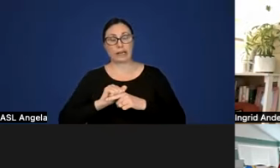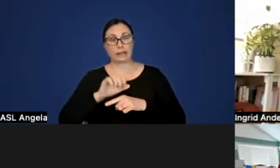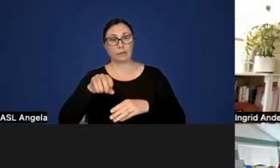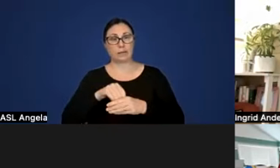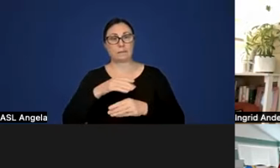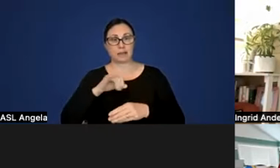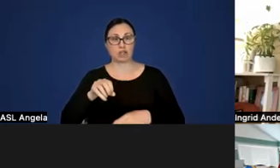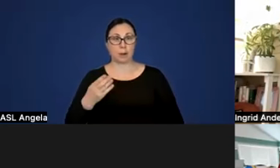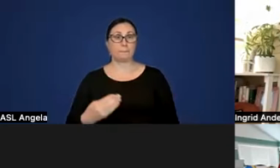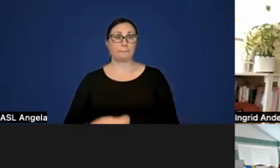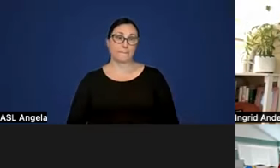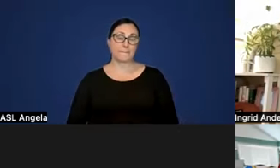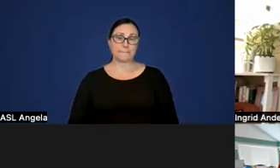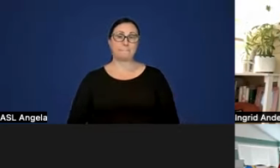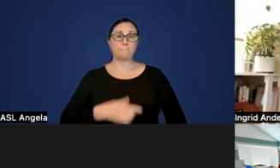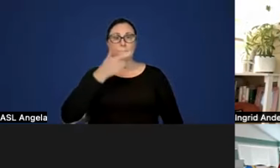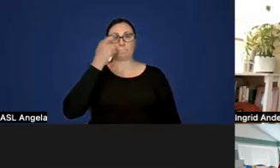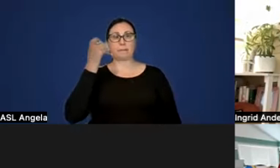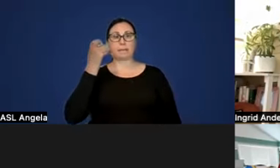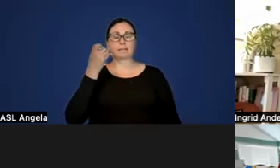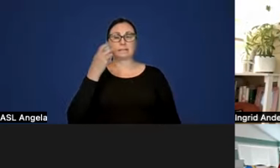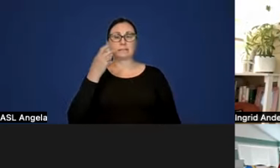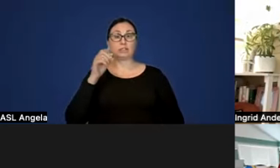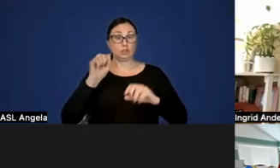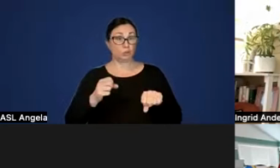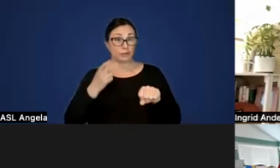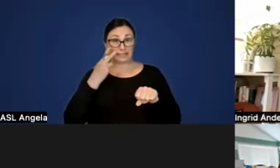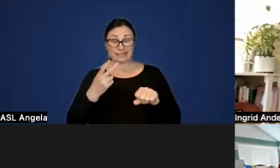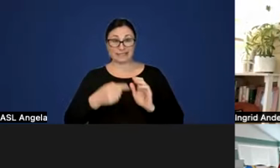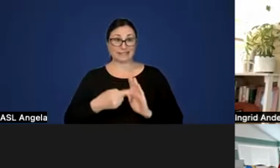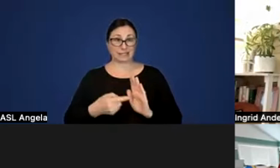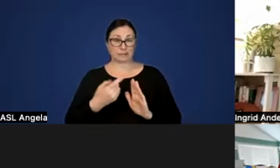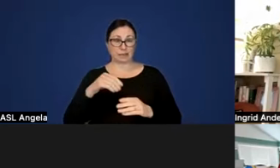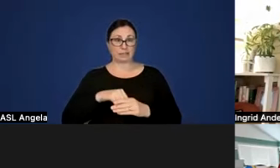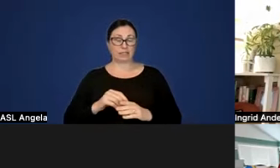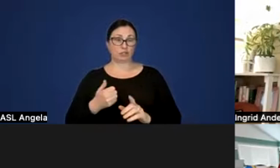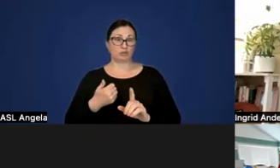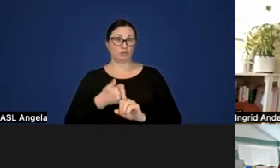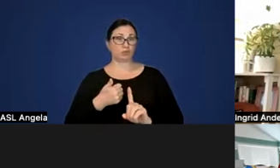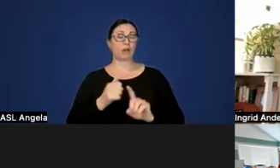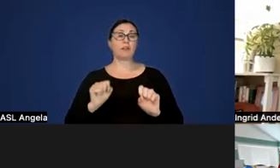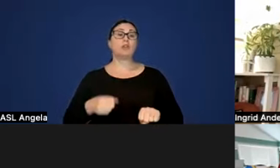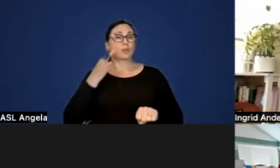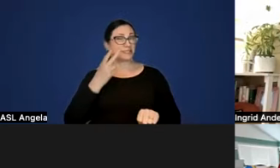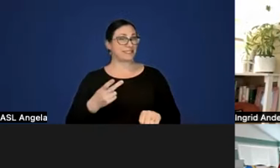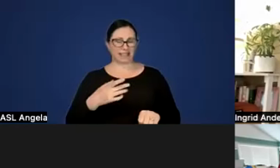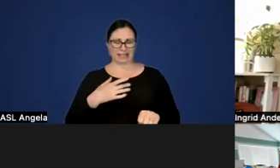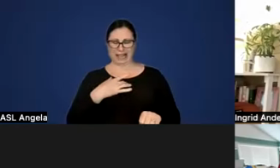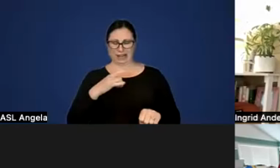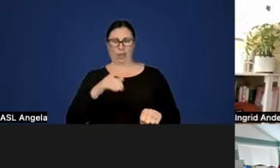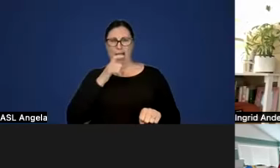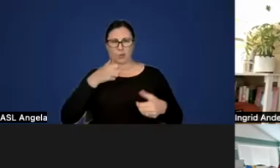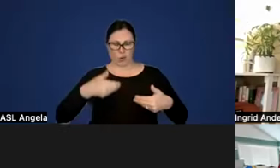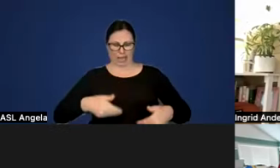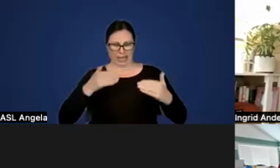job. Because I saw you can see it sometimes in yourself, right? You can see like, I don't like who I am.